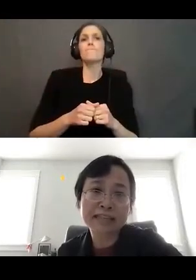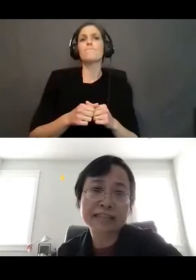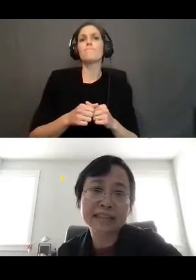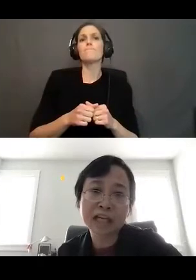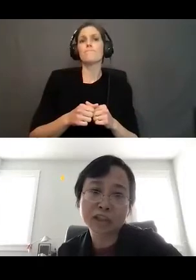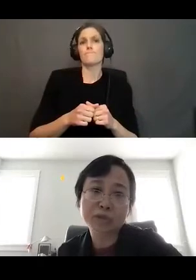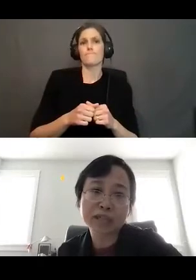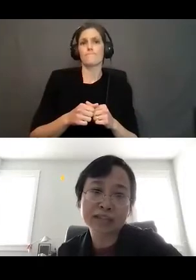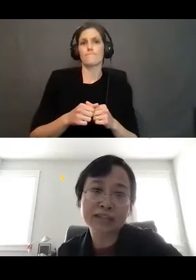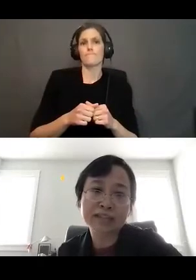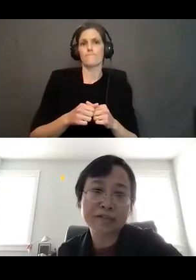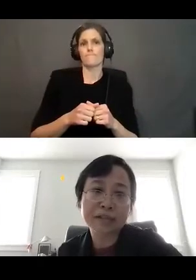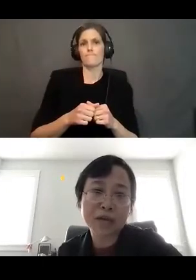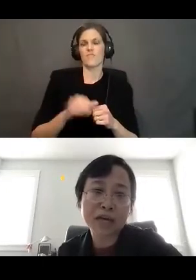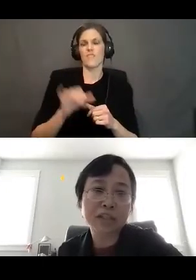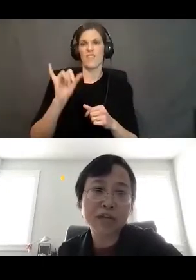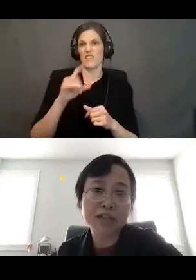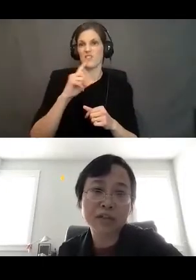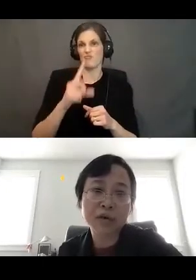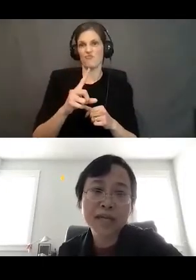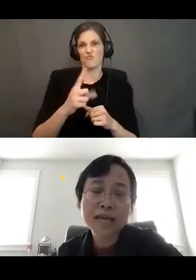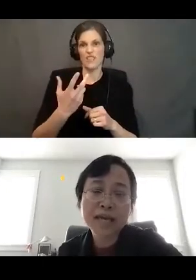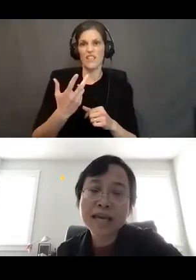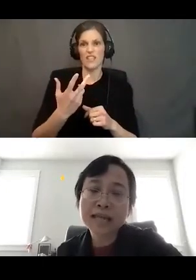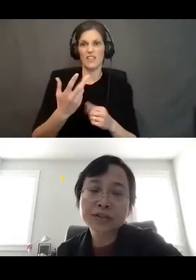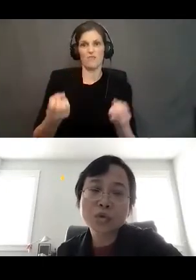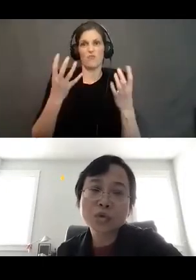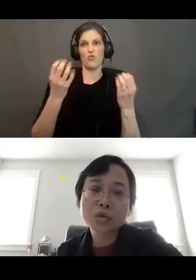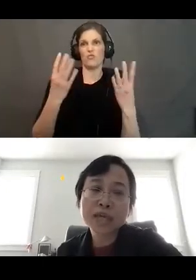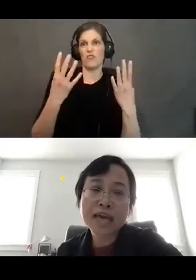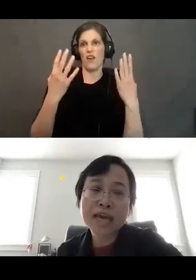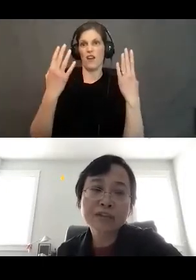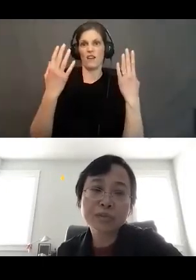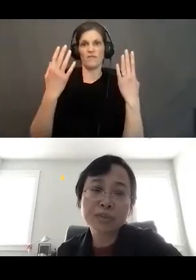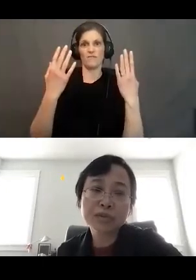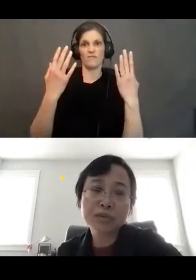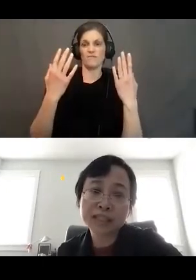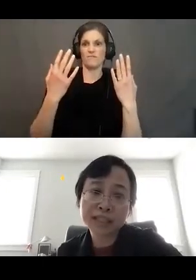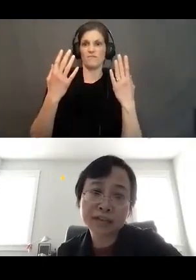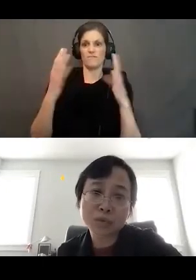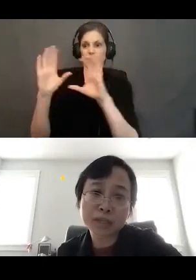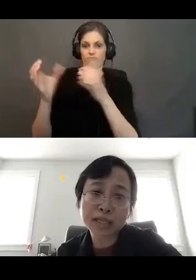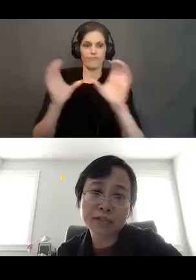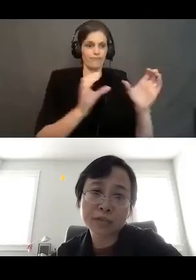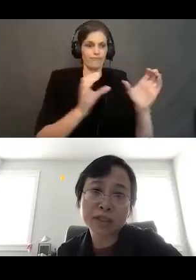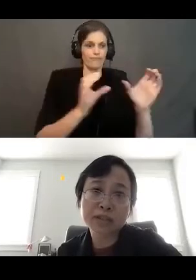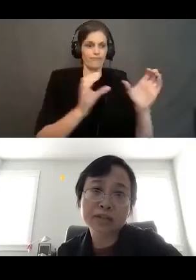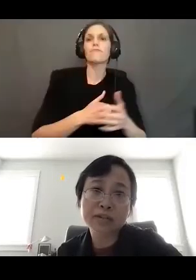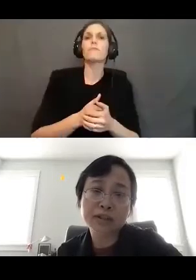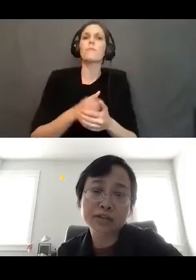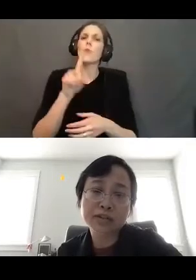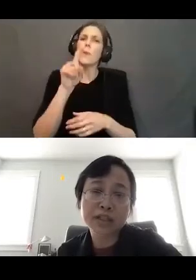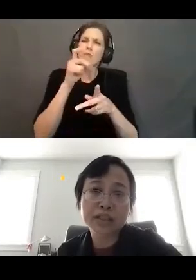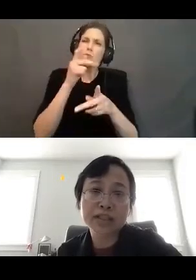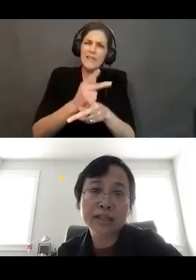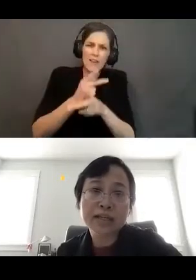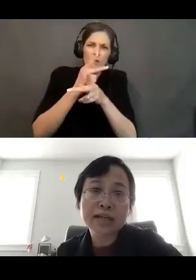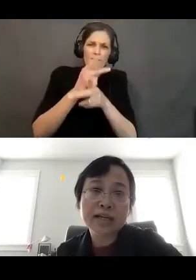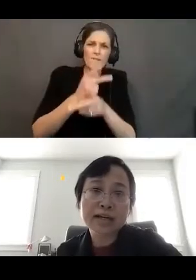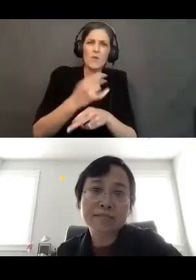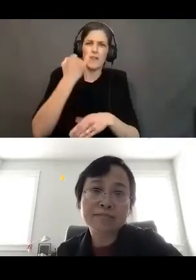that this construct is definitely multidimensional. And so we have to be really careful whenever we are